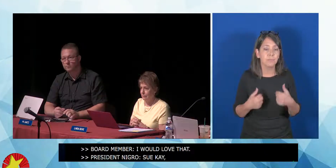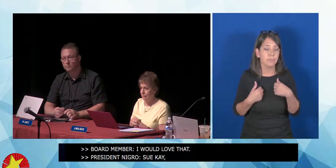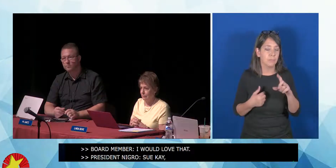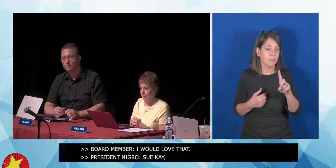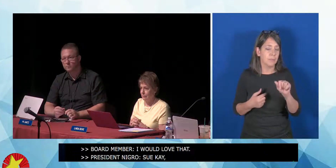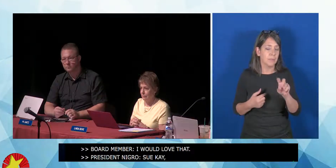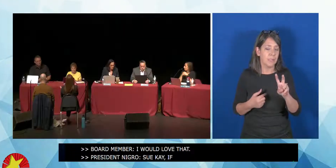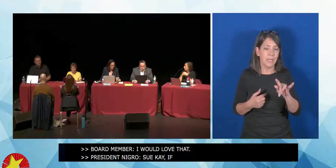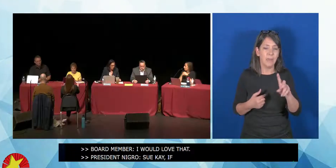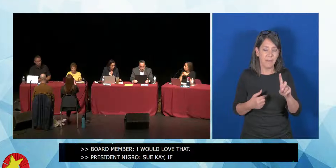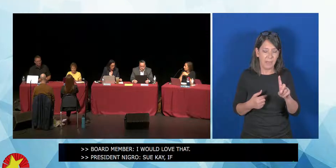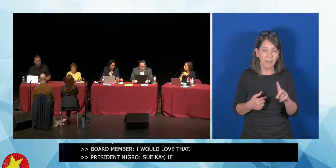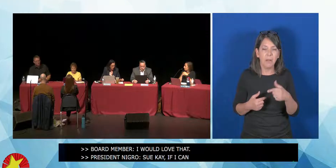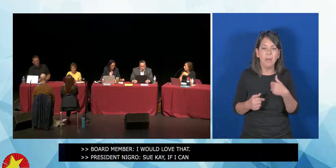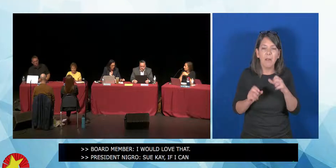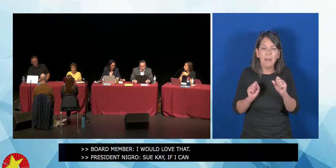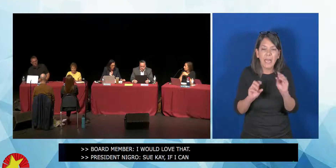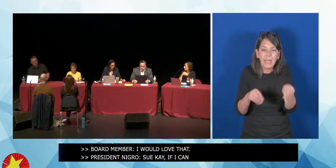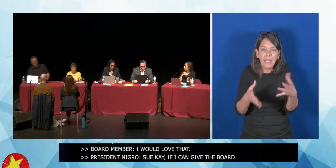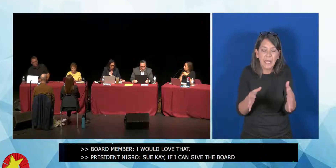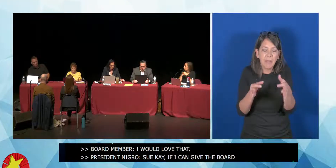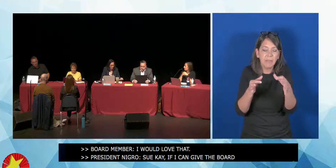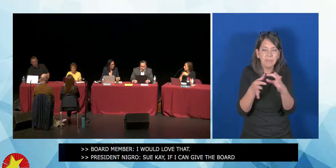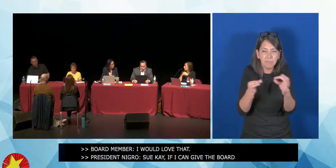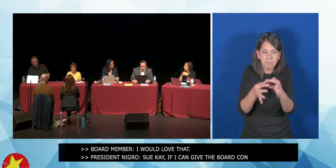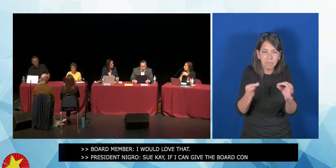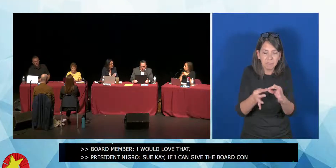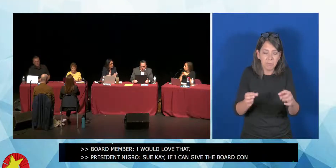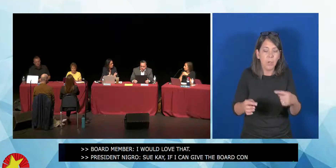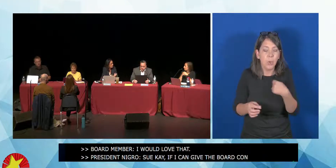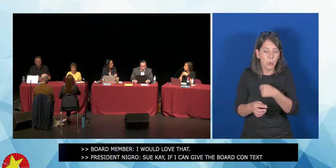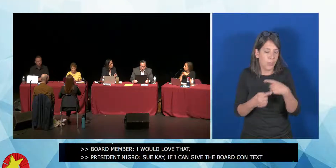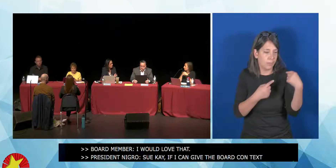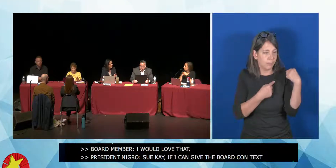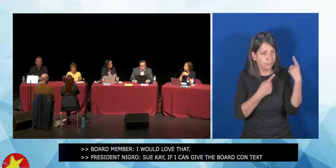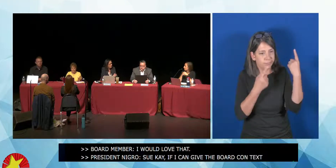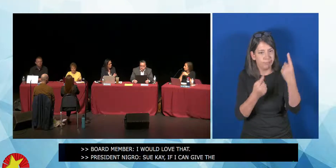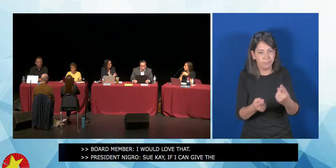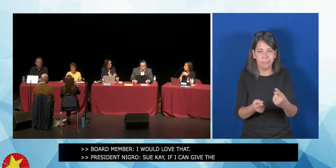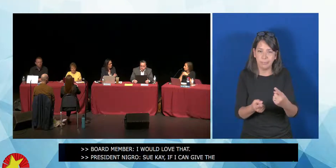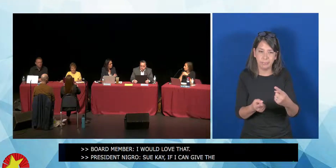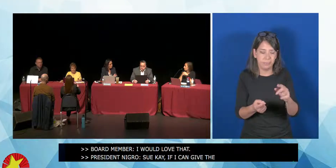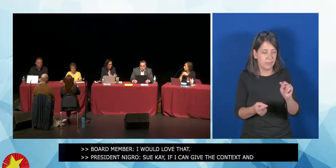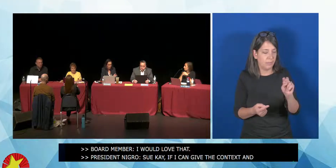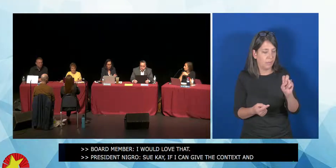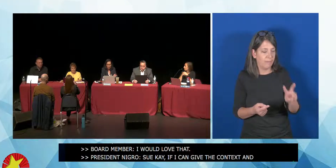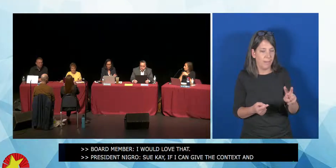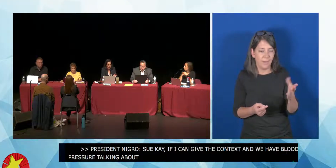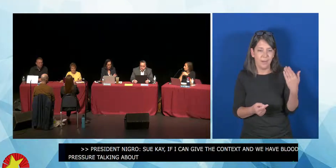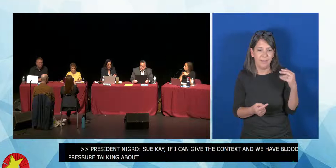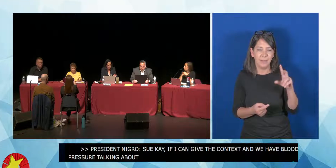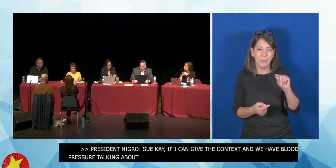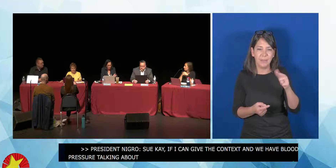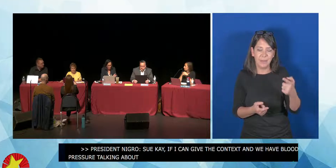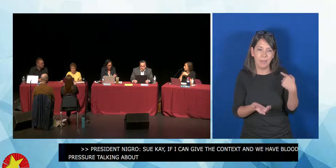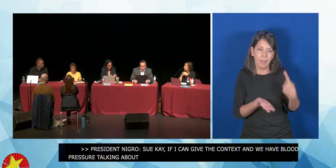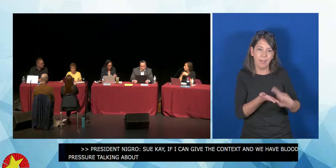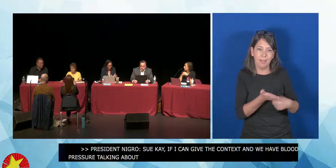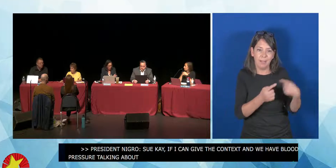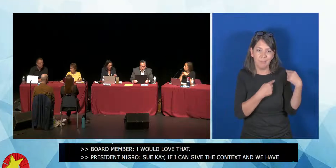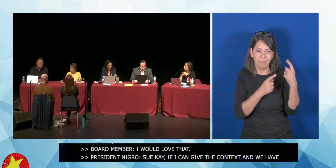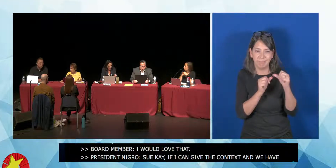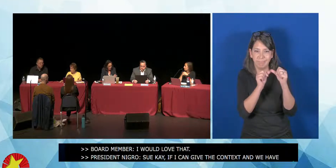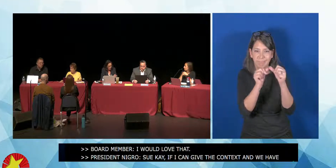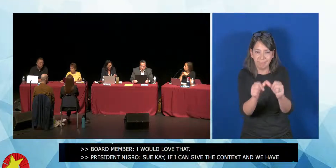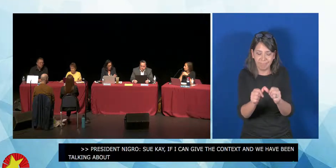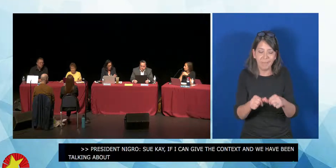context. Since we've been talking about this since last November, and it's been on our board. We had a section on it